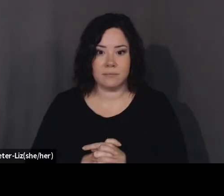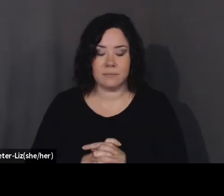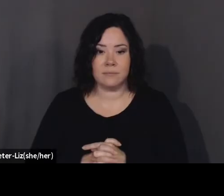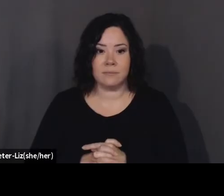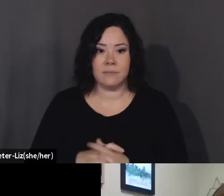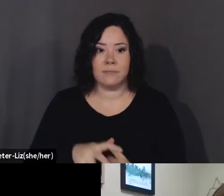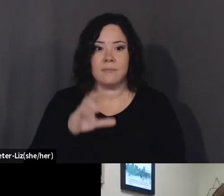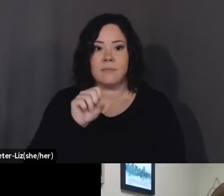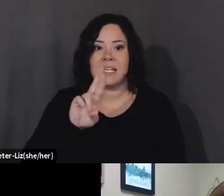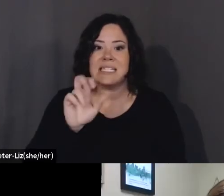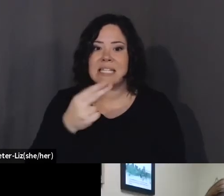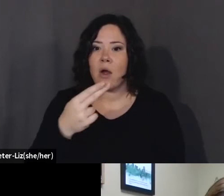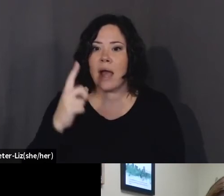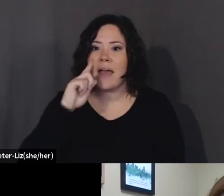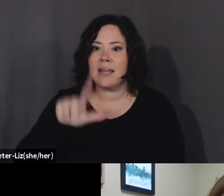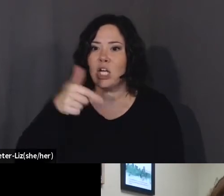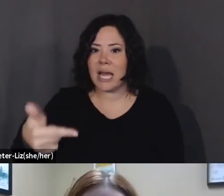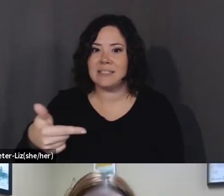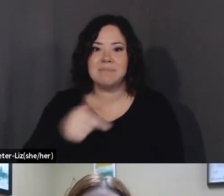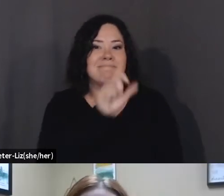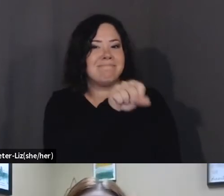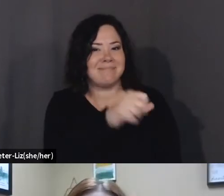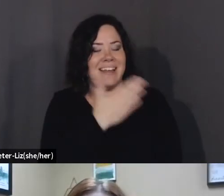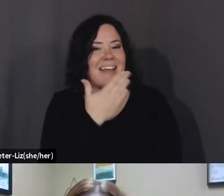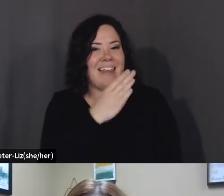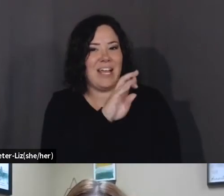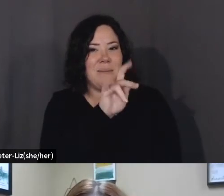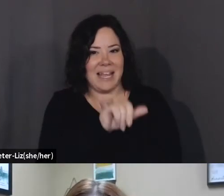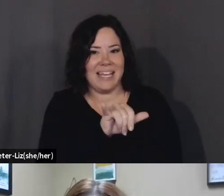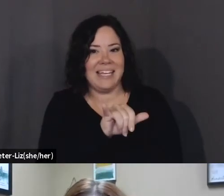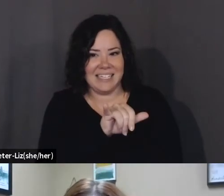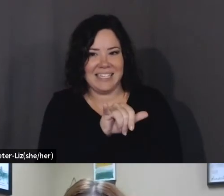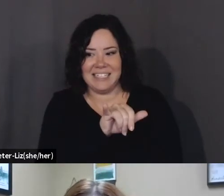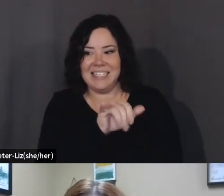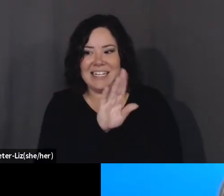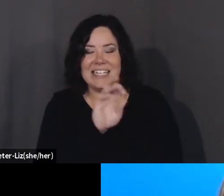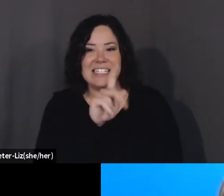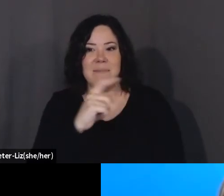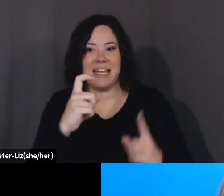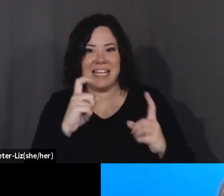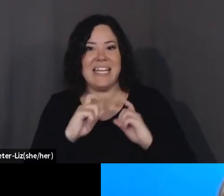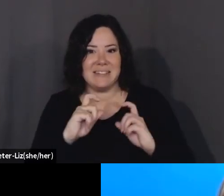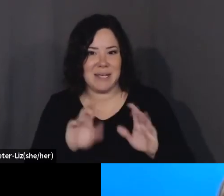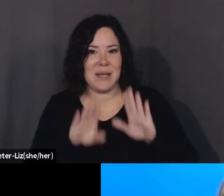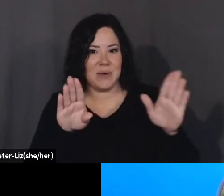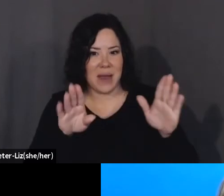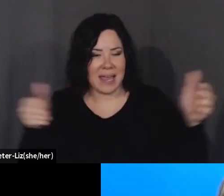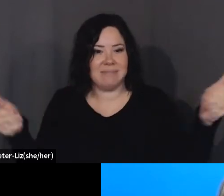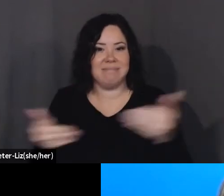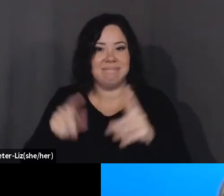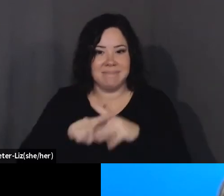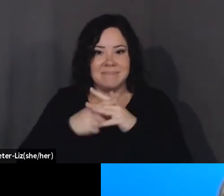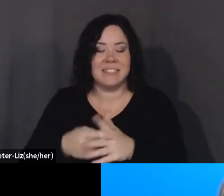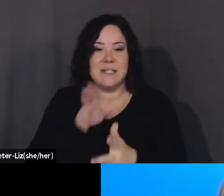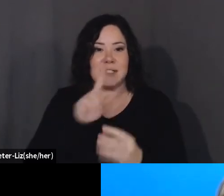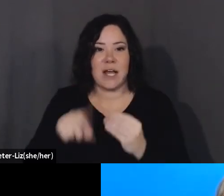Sarah, I believe you're next. Yes, thank you, Becky. So Becky gives me a great gateway to talk about